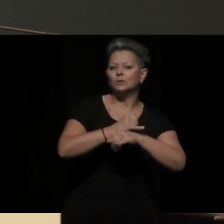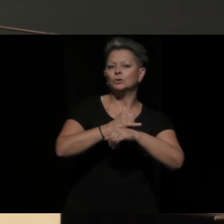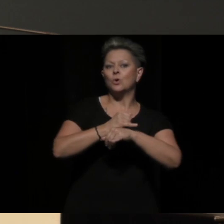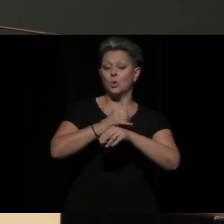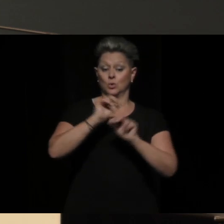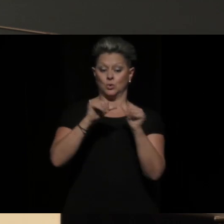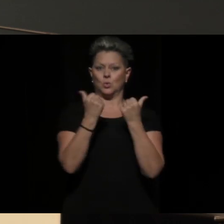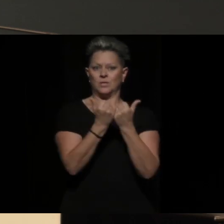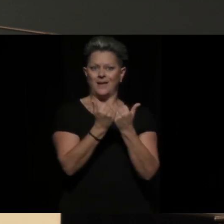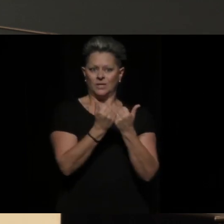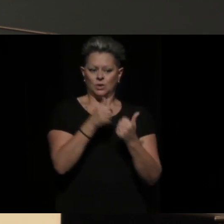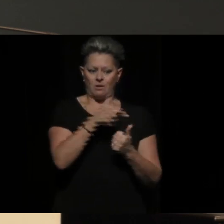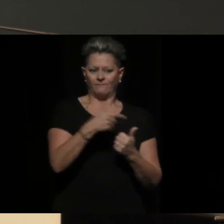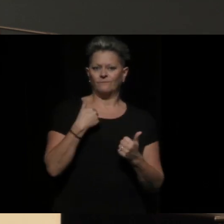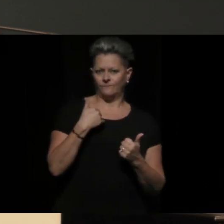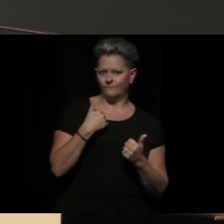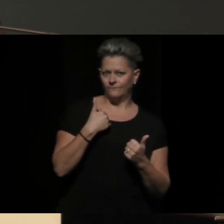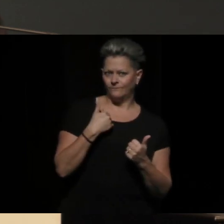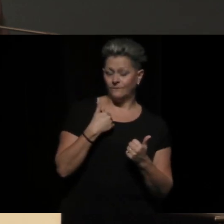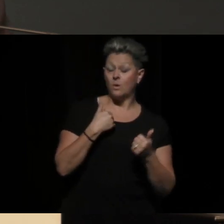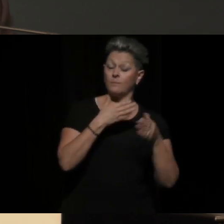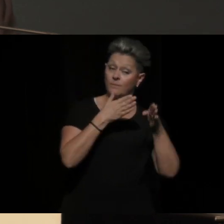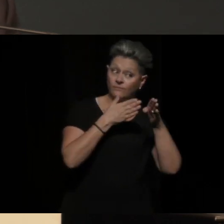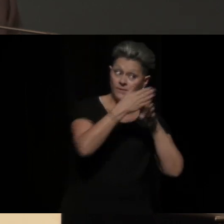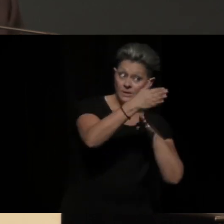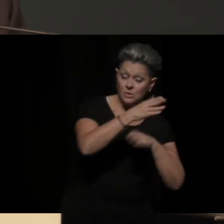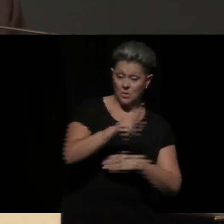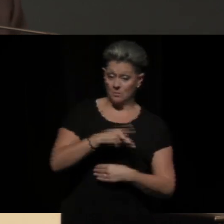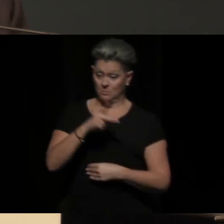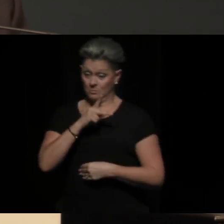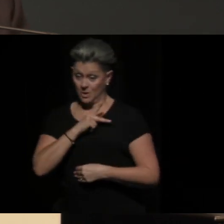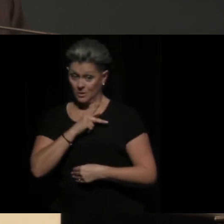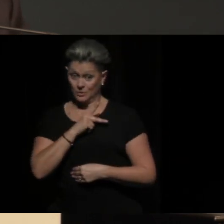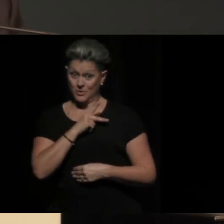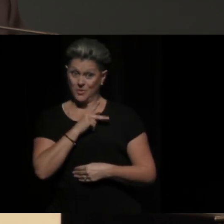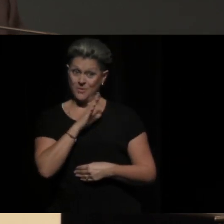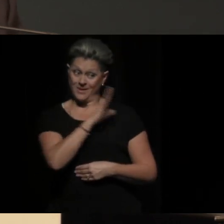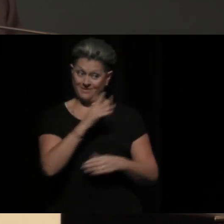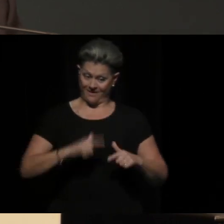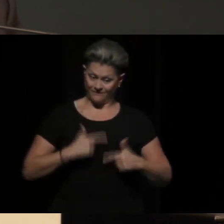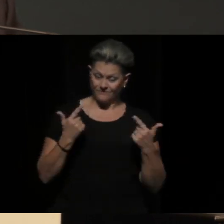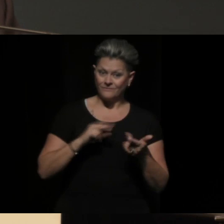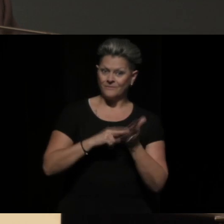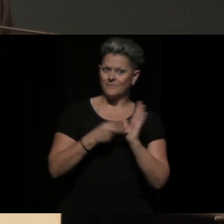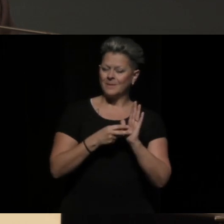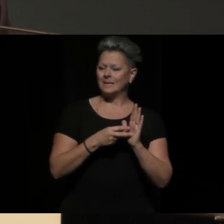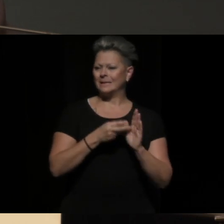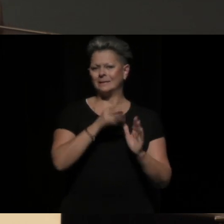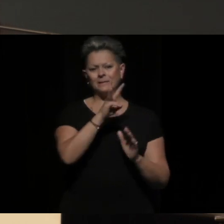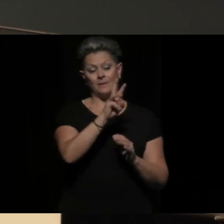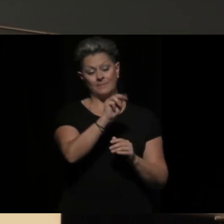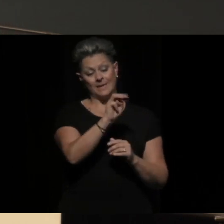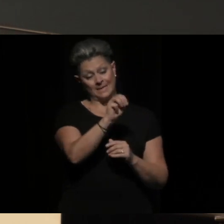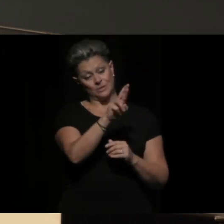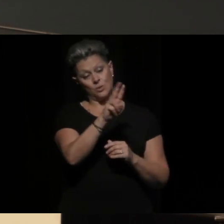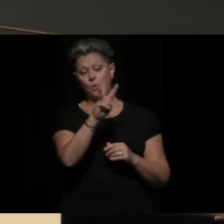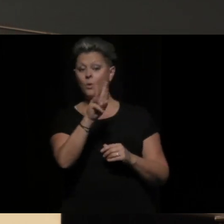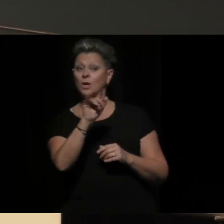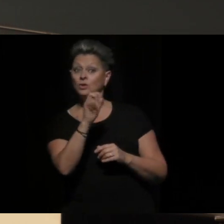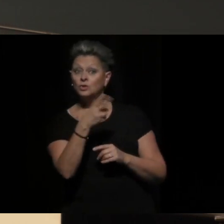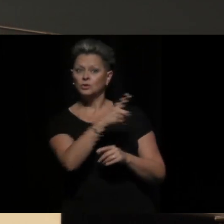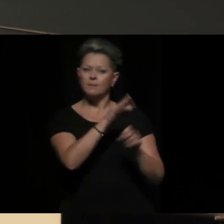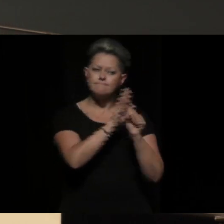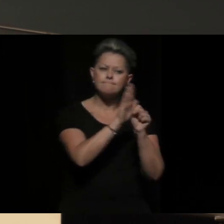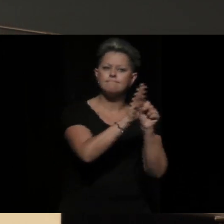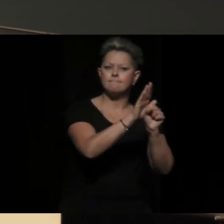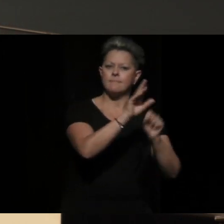Association. In both the professional and personal sides of his life, Mr. Walsh is a passionate promoter of Newfoundland